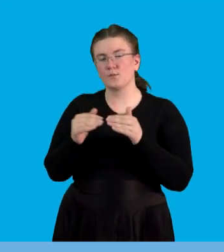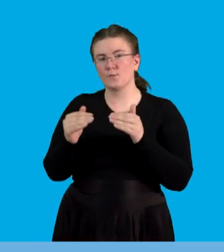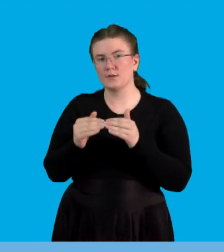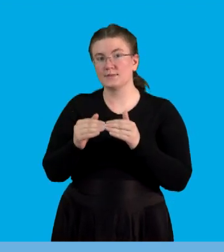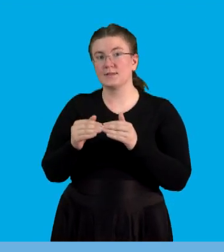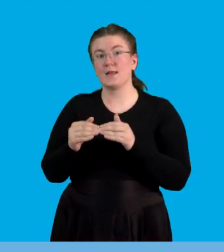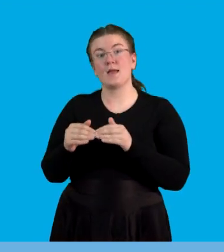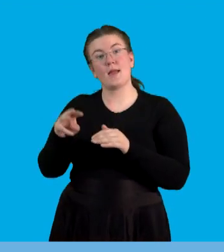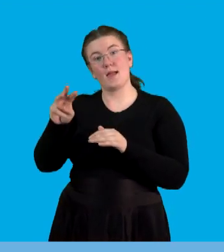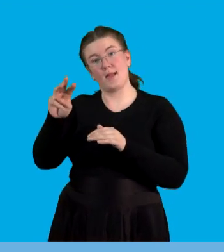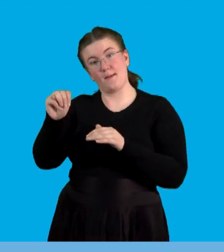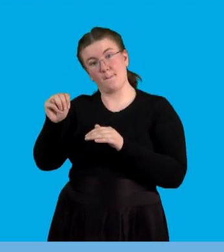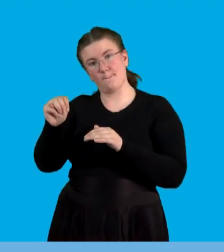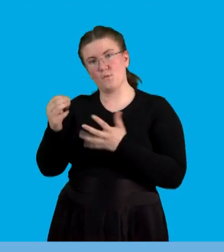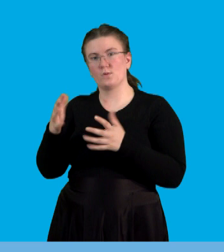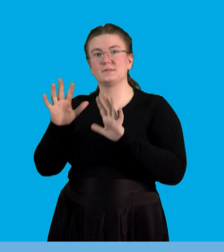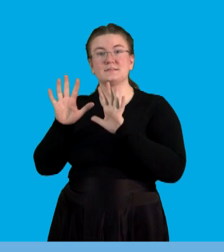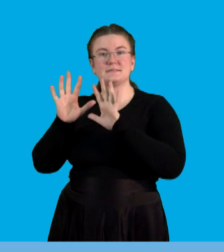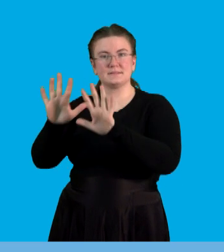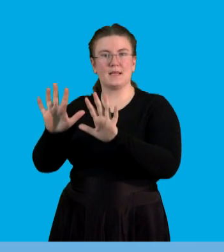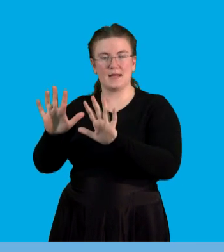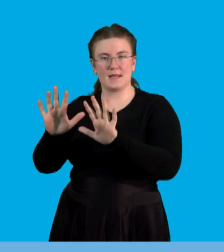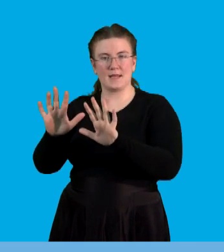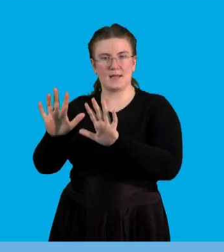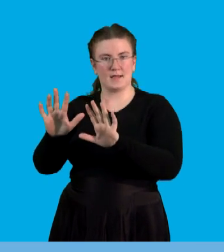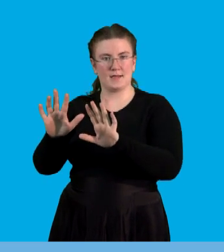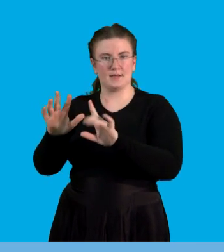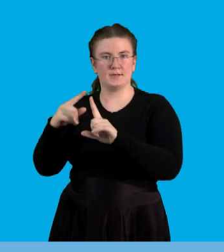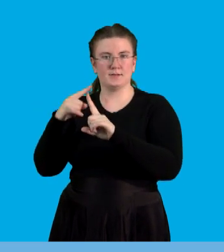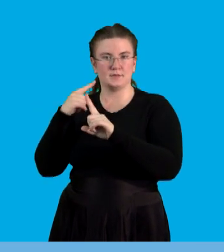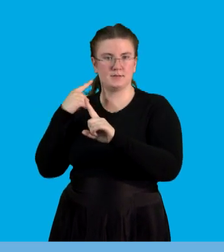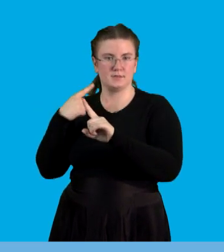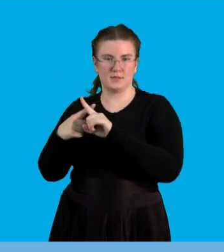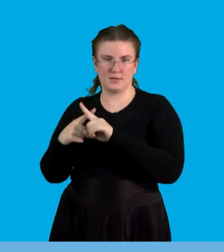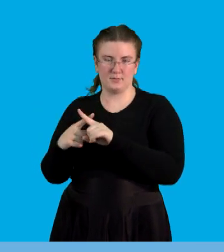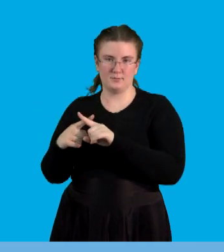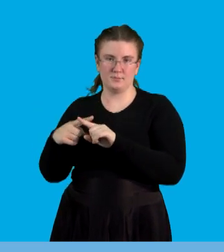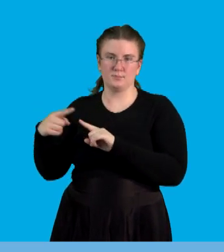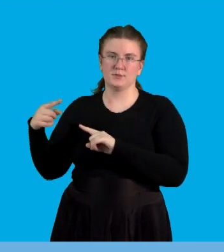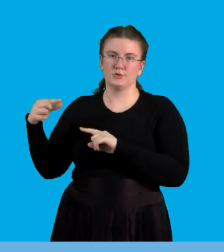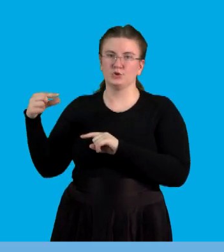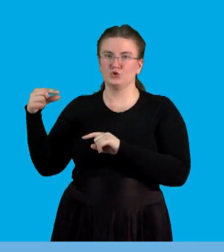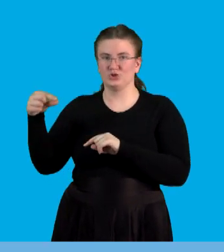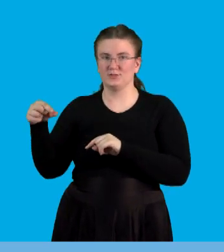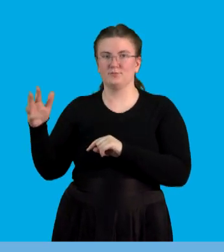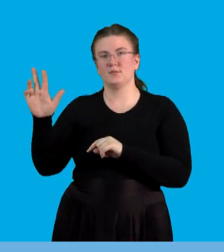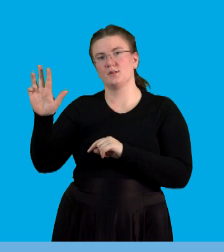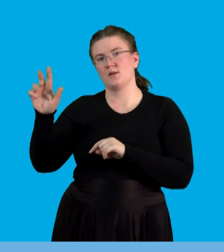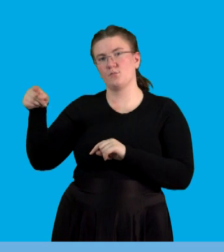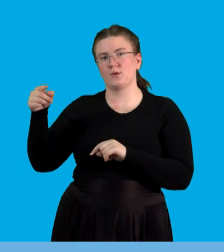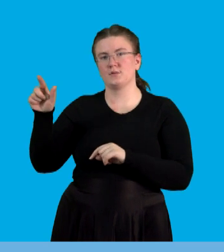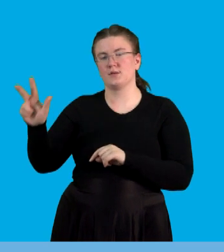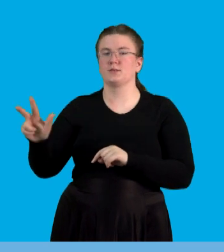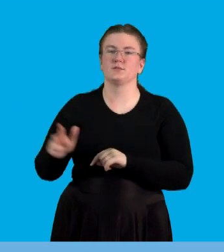the m10, which is our mass, and then the gravitational acceleration is going to be